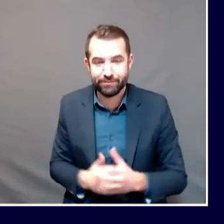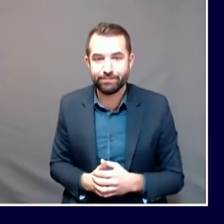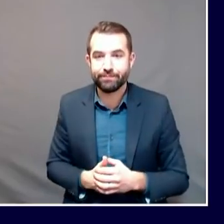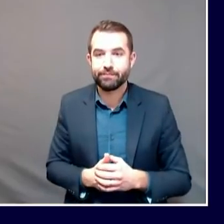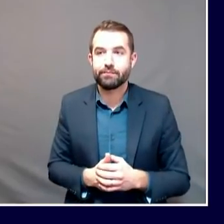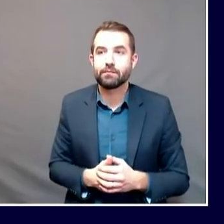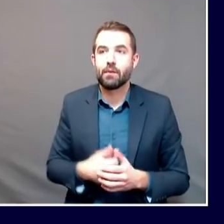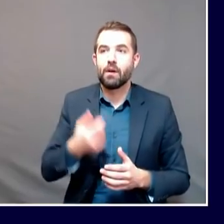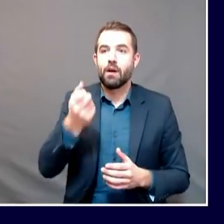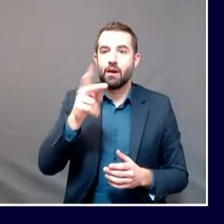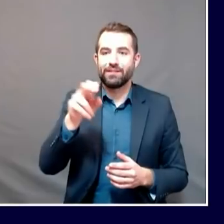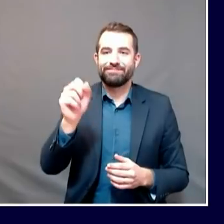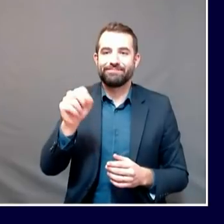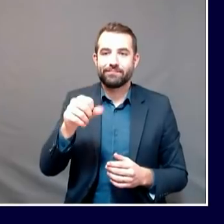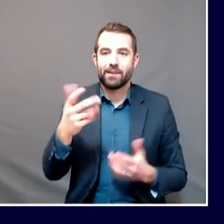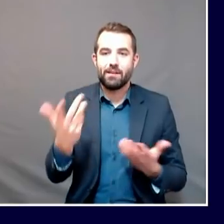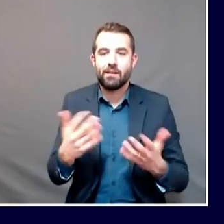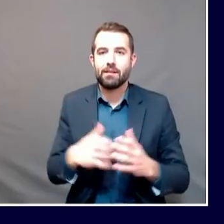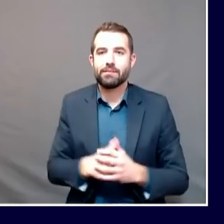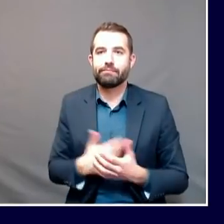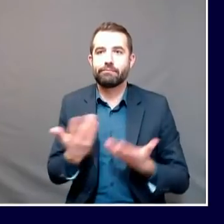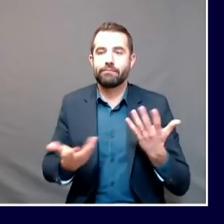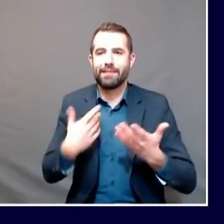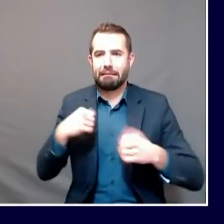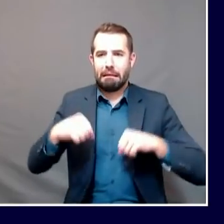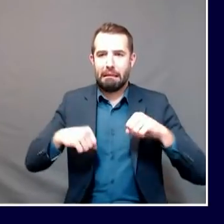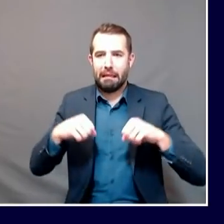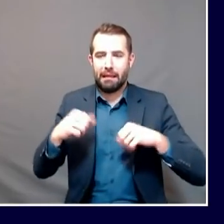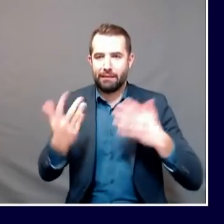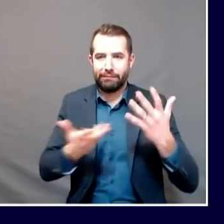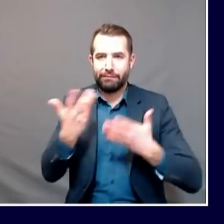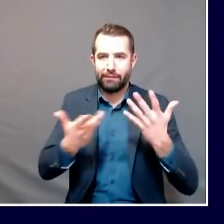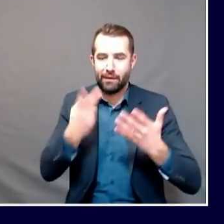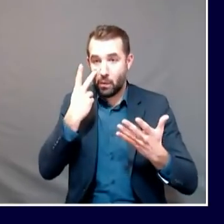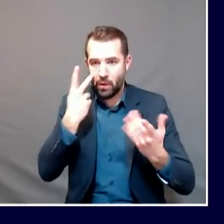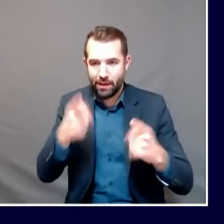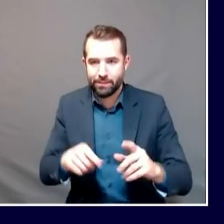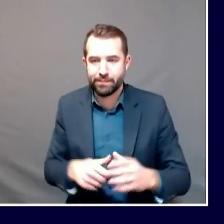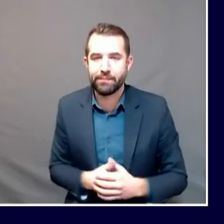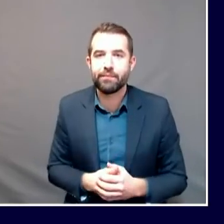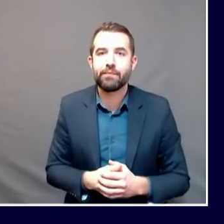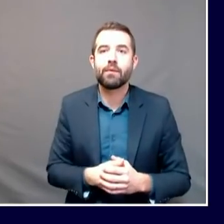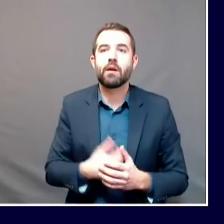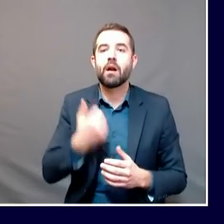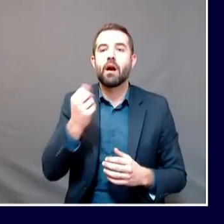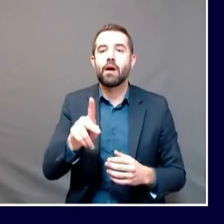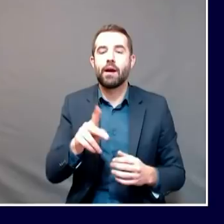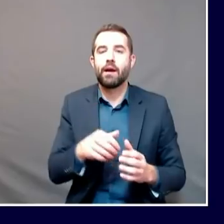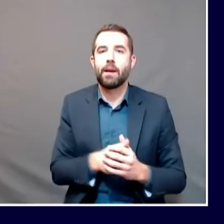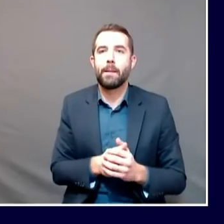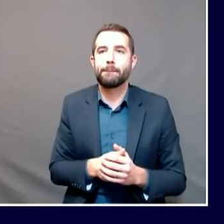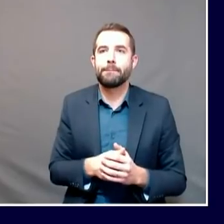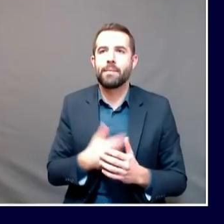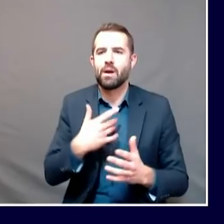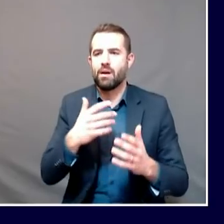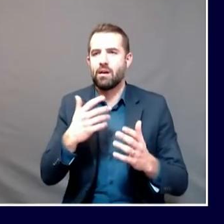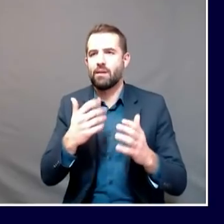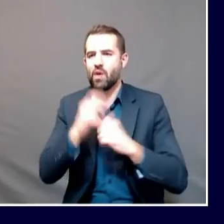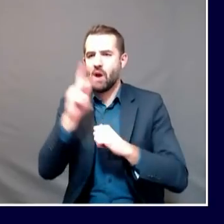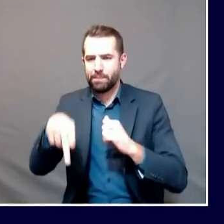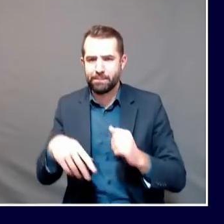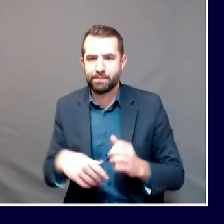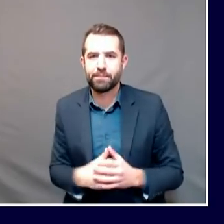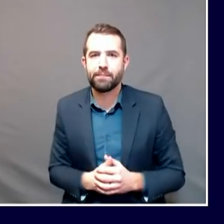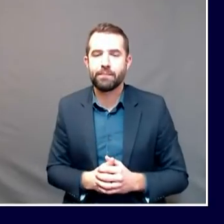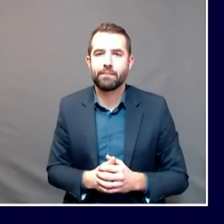forth between the two. I guess with that anecdotal evidence, I'll just follow this up, and then I have one other question. Is